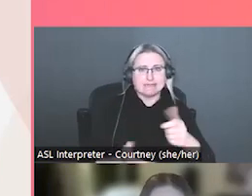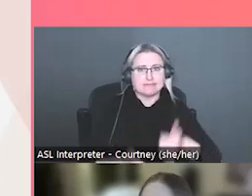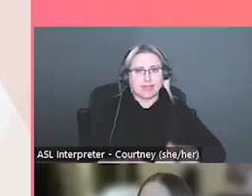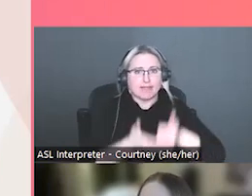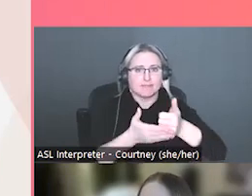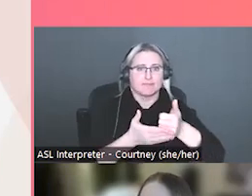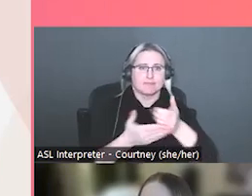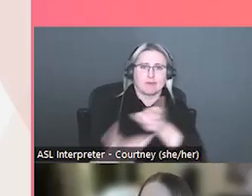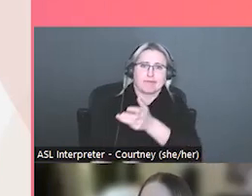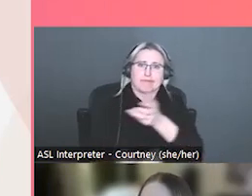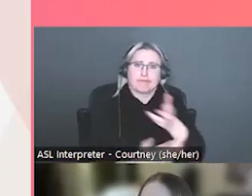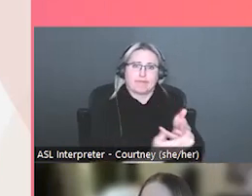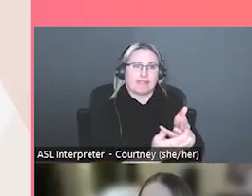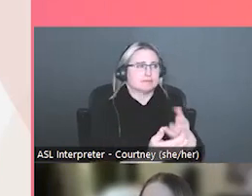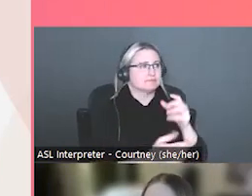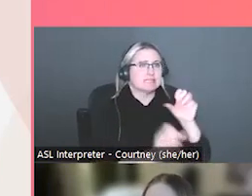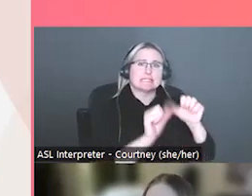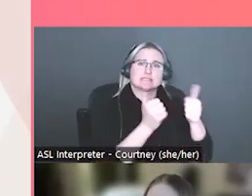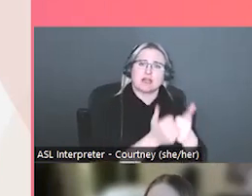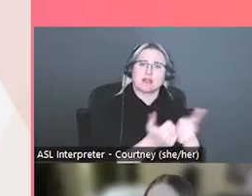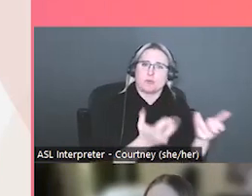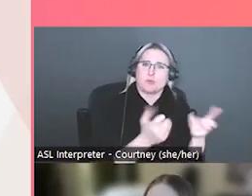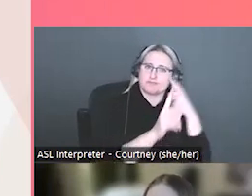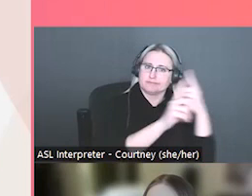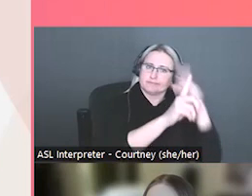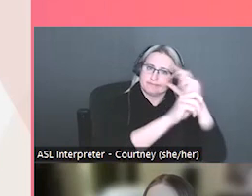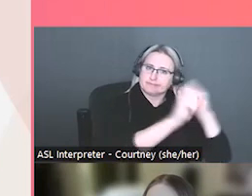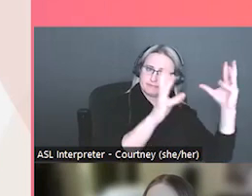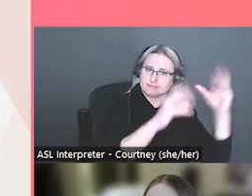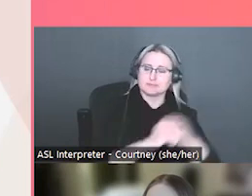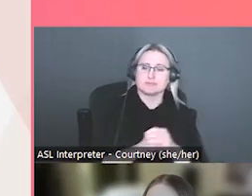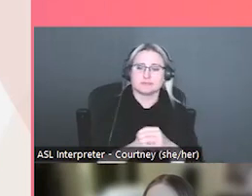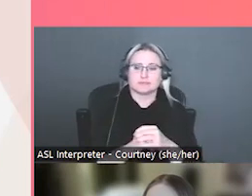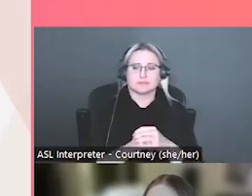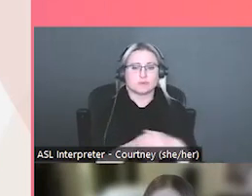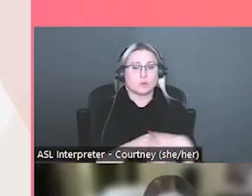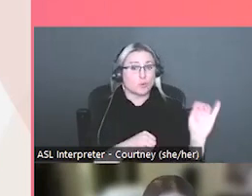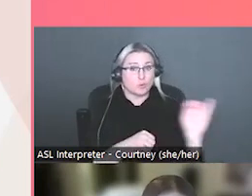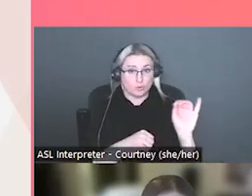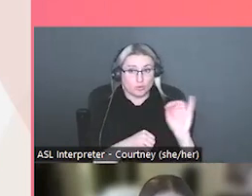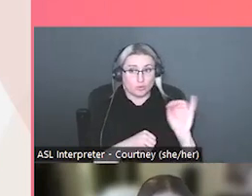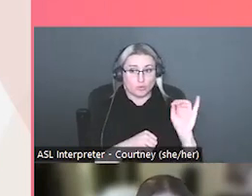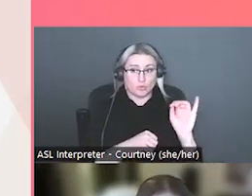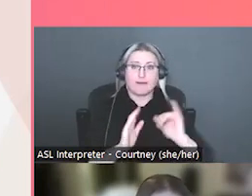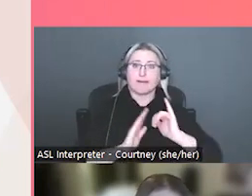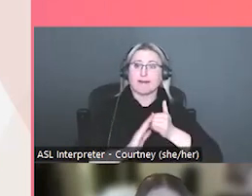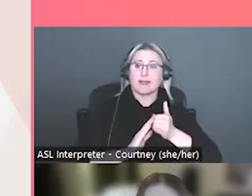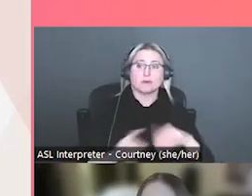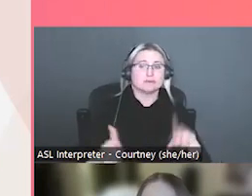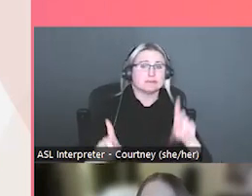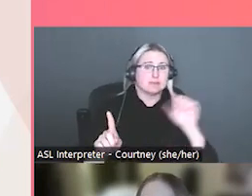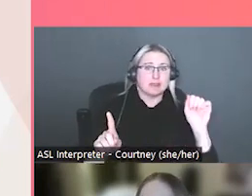to fit the fabrics of society. And not only that, it's a way of centering disability, fatness,